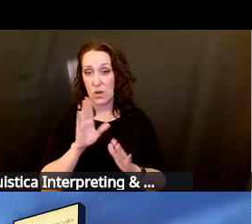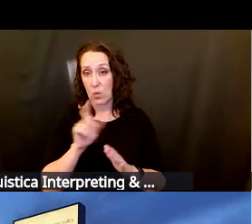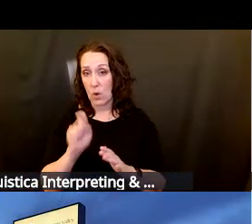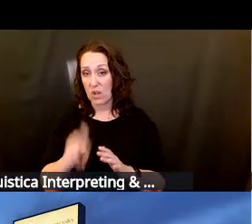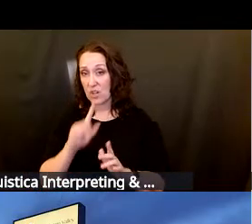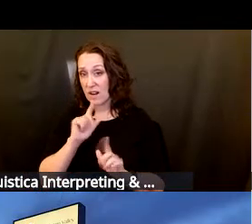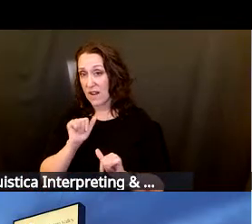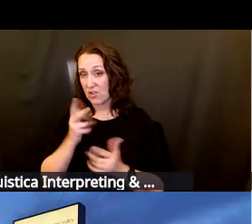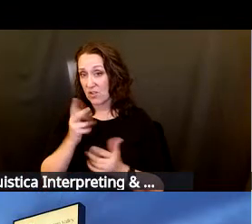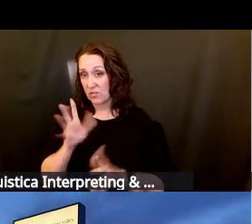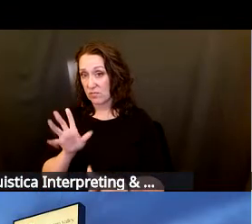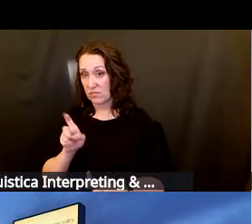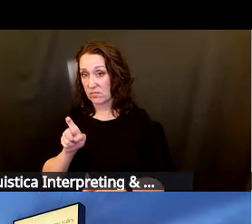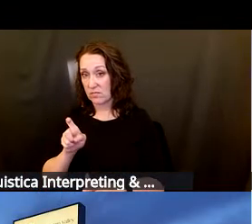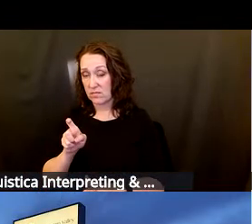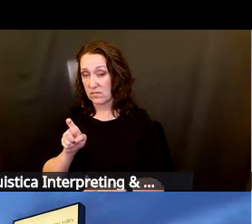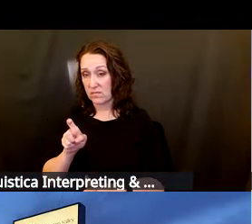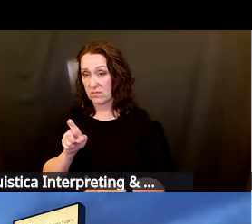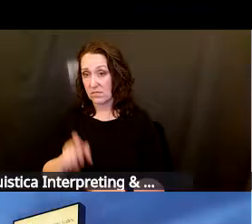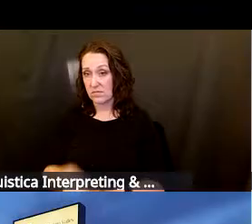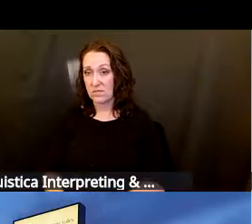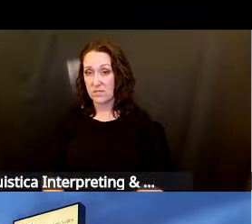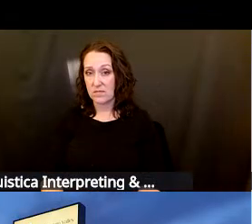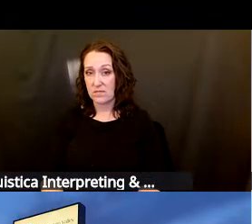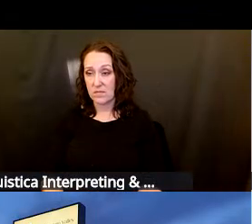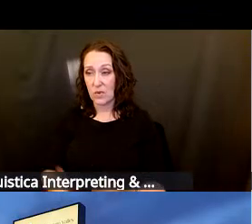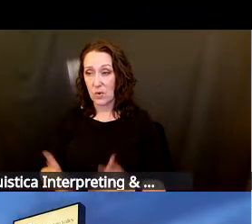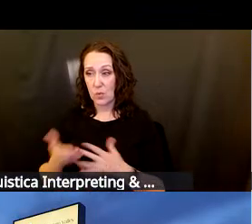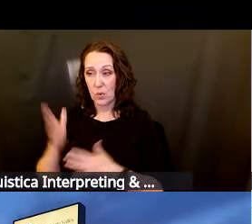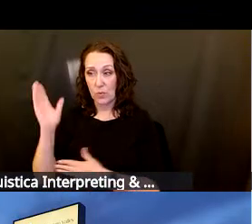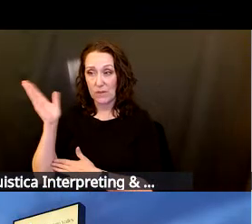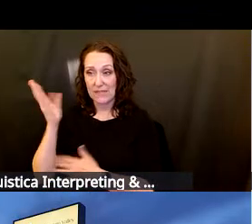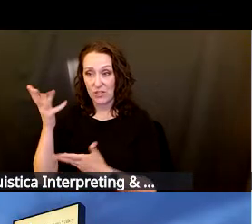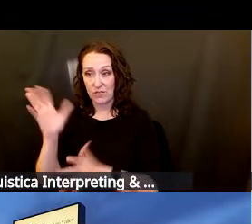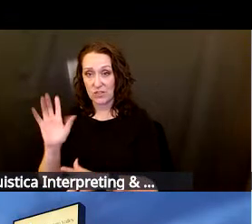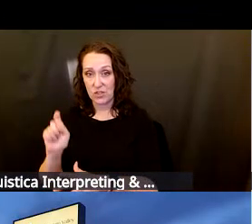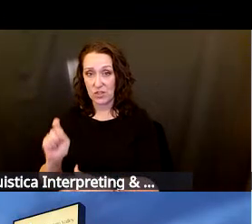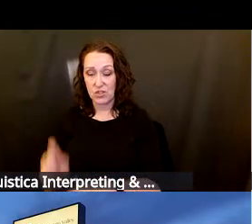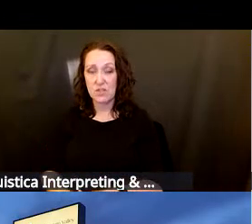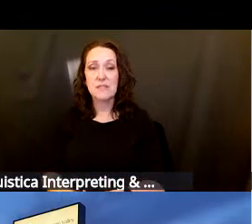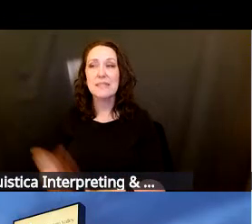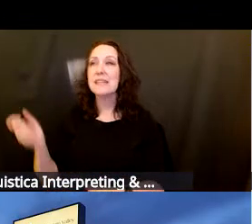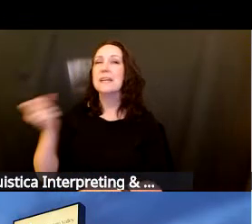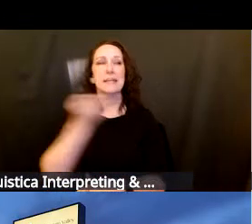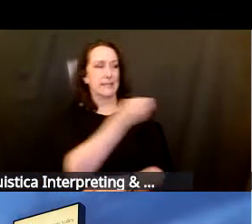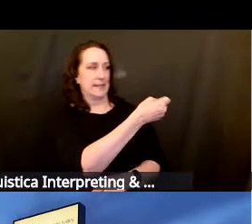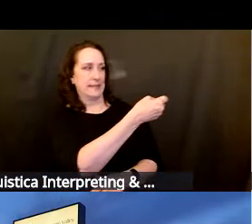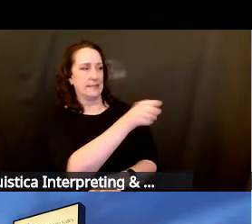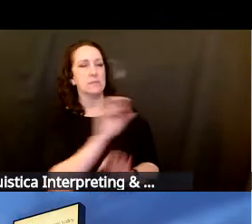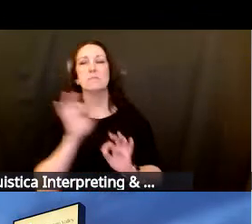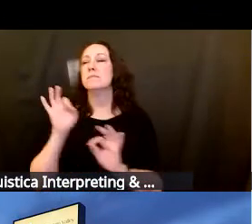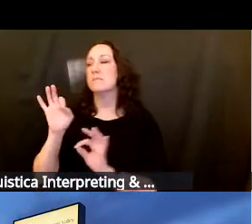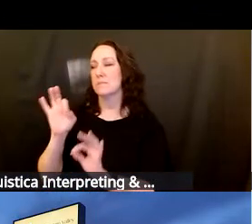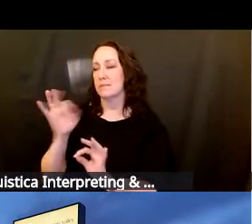answered throughout the presentation? Yes. Oh, perfect. Thank you, Debbie. Thank